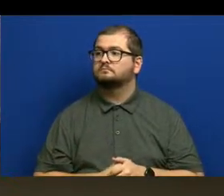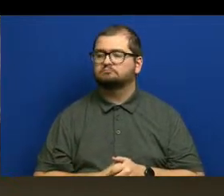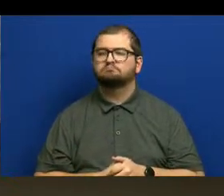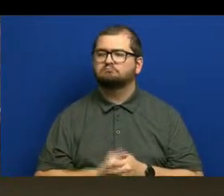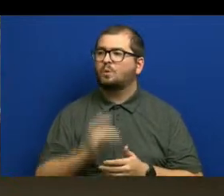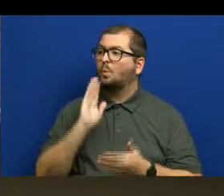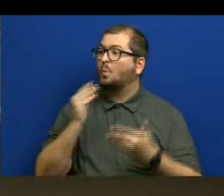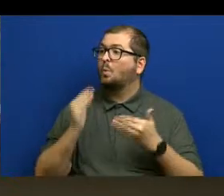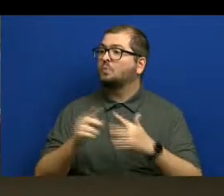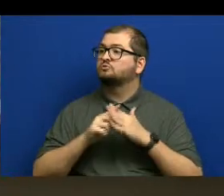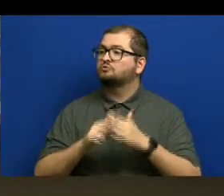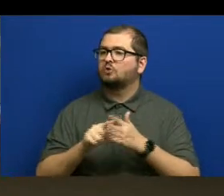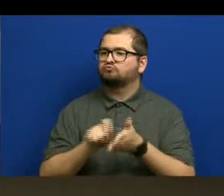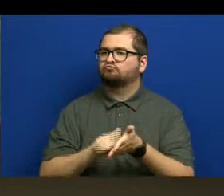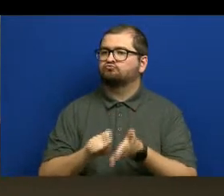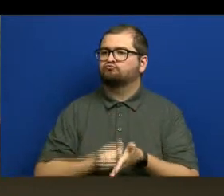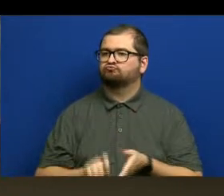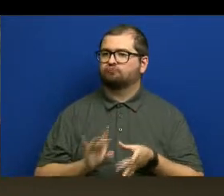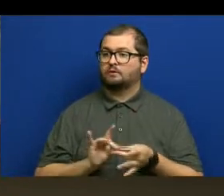we'll start with the written comments.